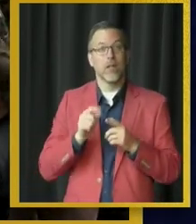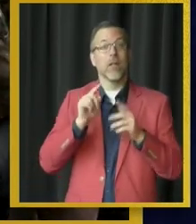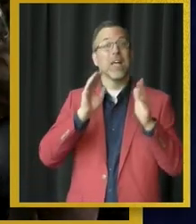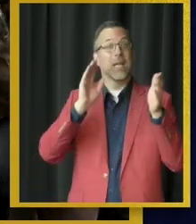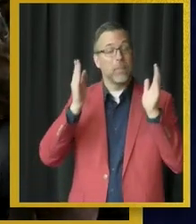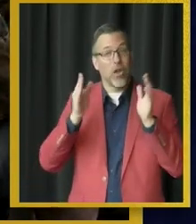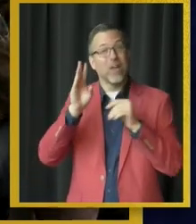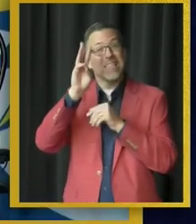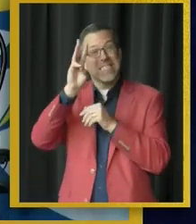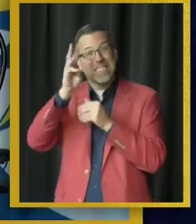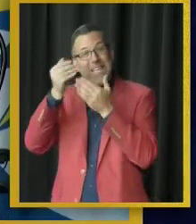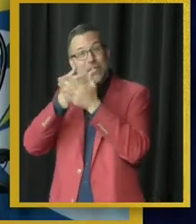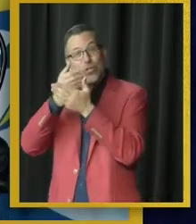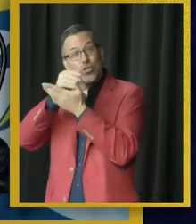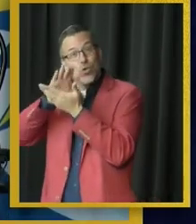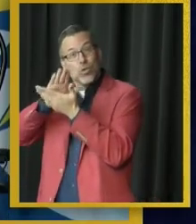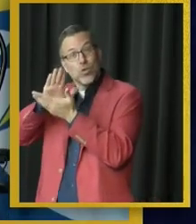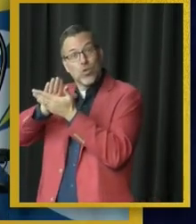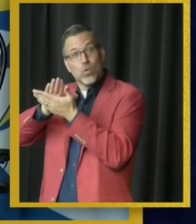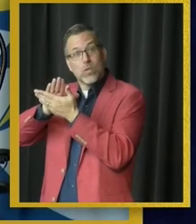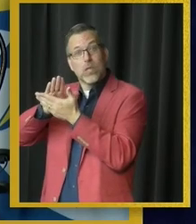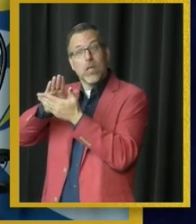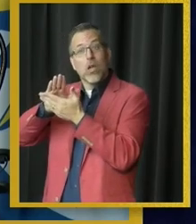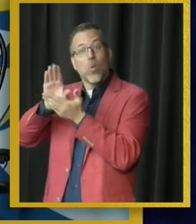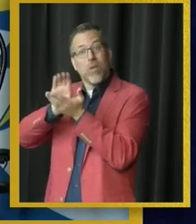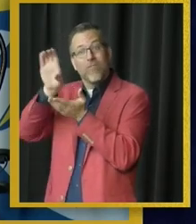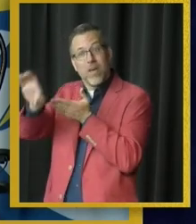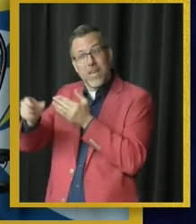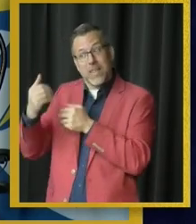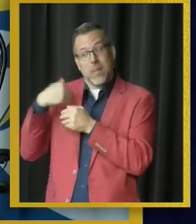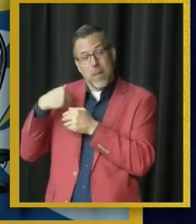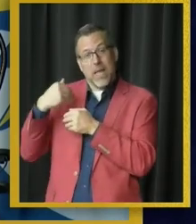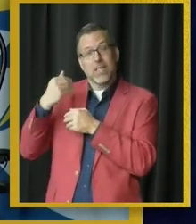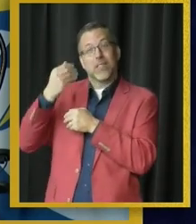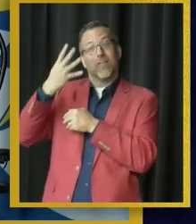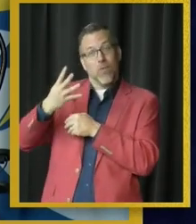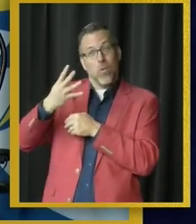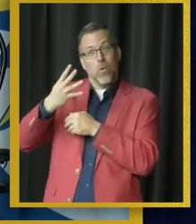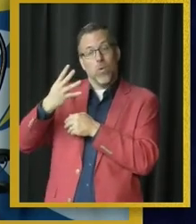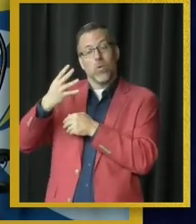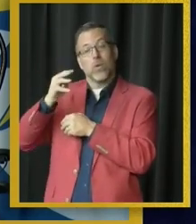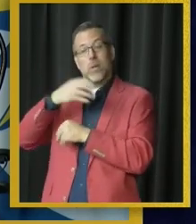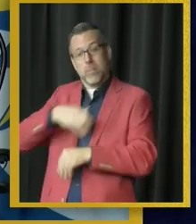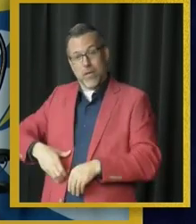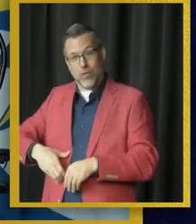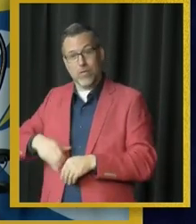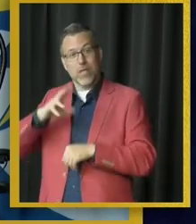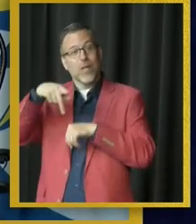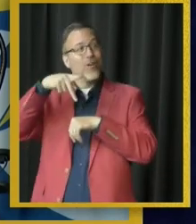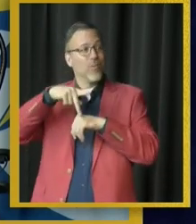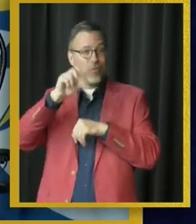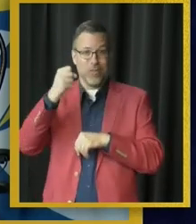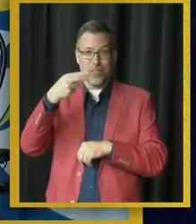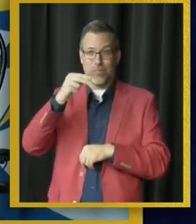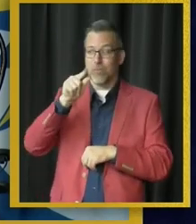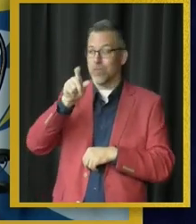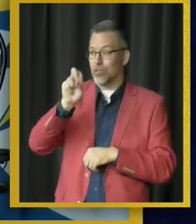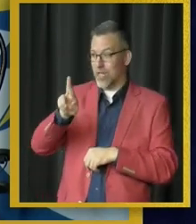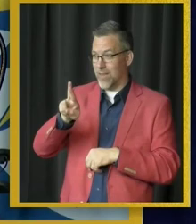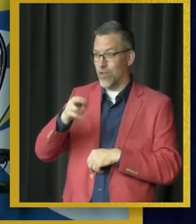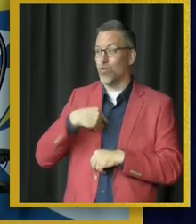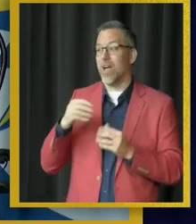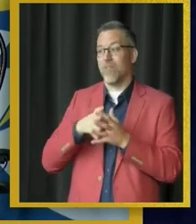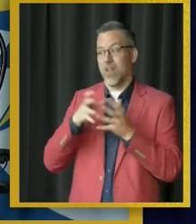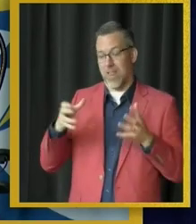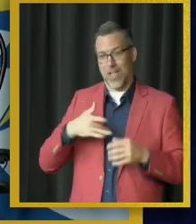Six new schools were funded in the previous four terms. And Principal Schaefer, you're going to have a lot to be proud of. And we're expecting